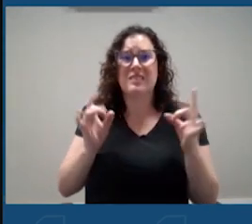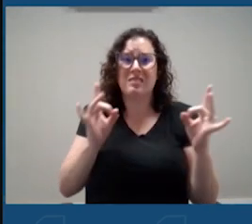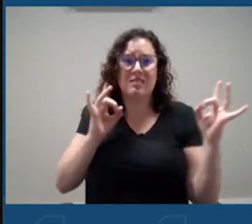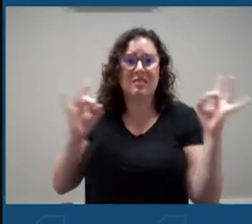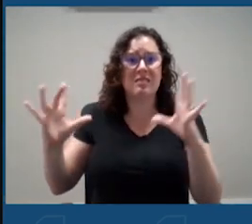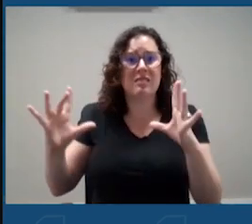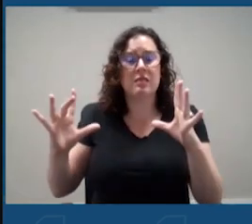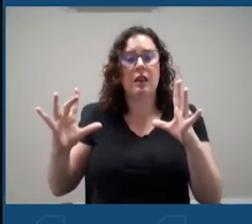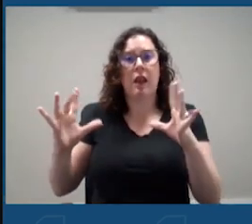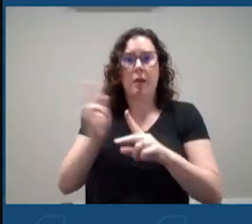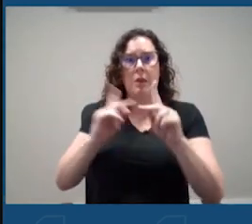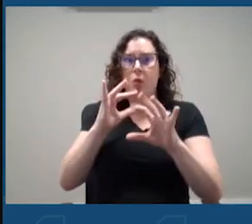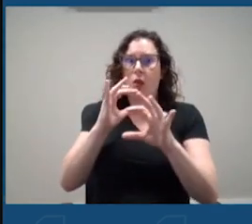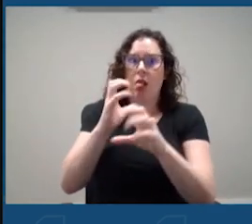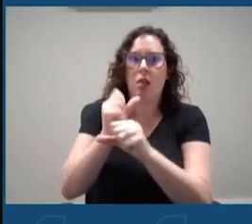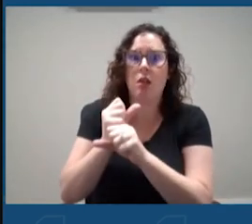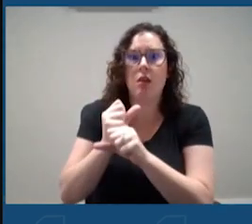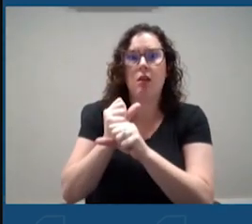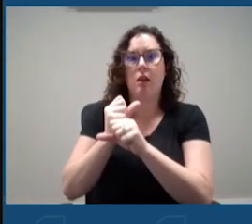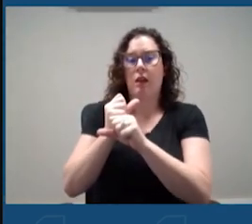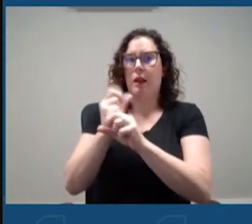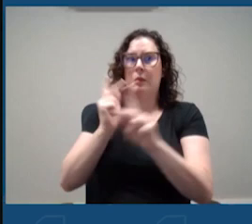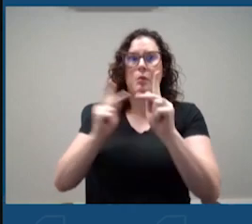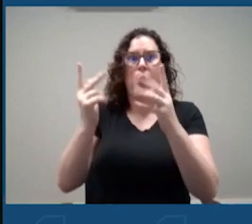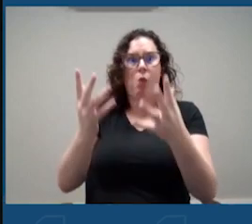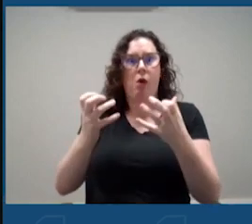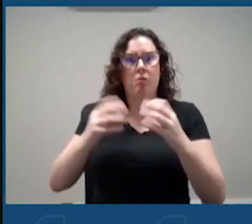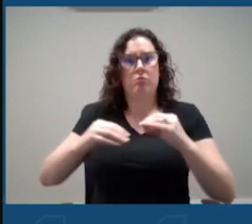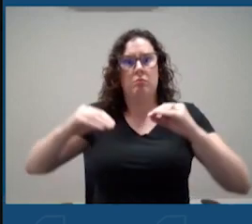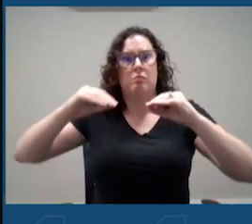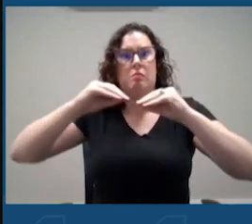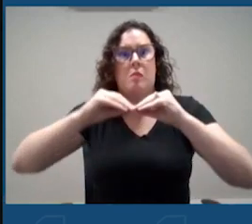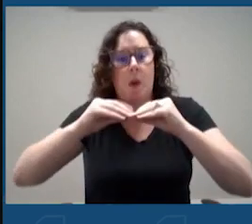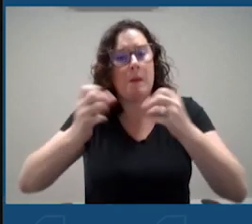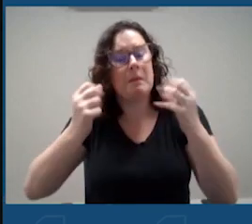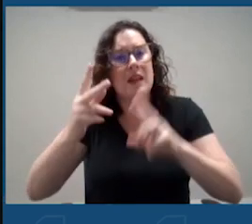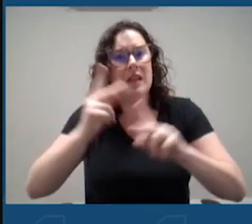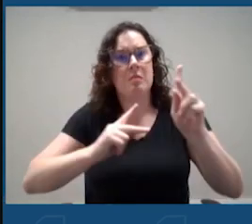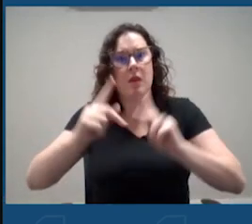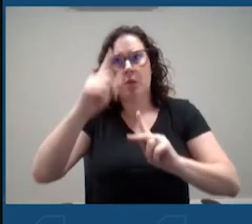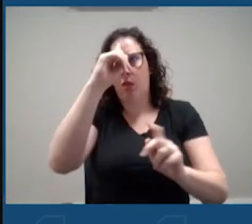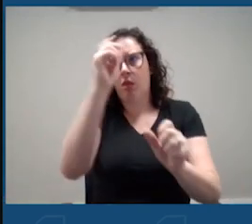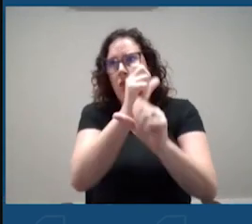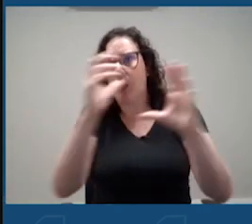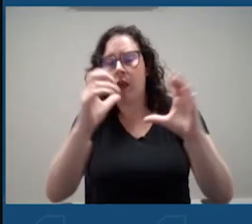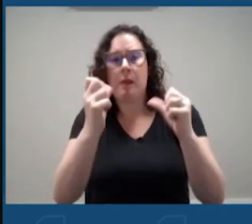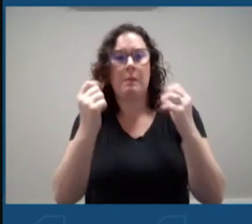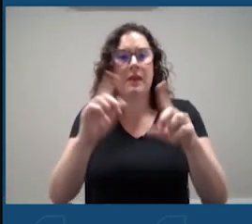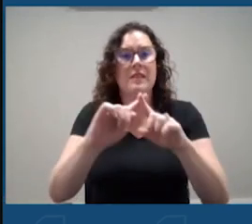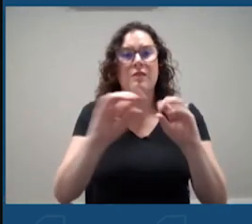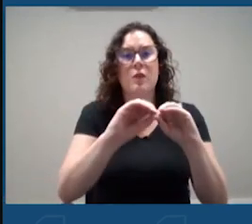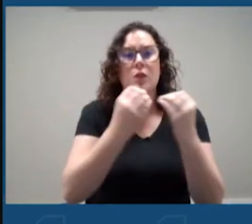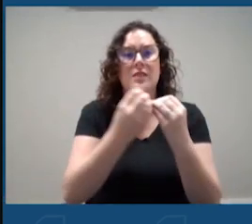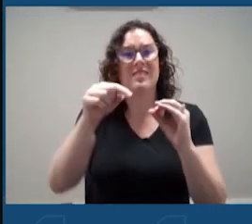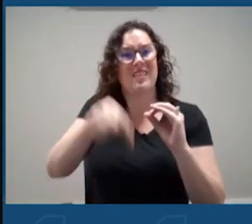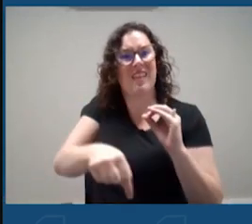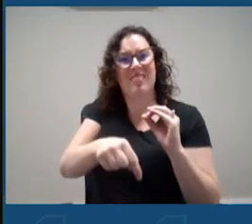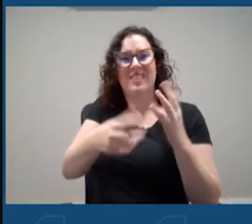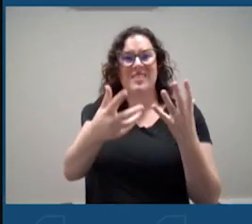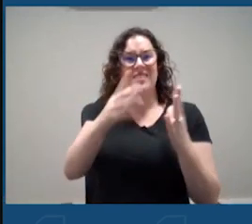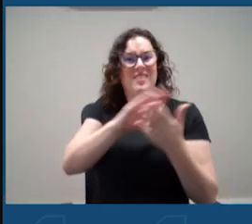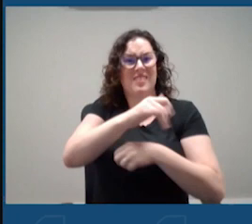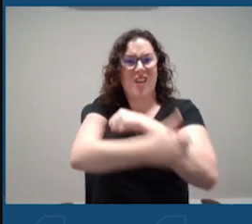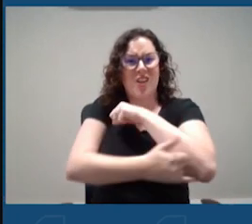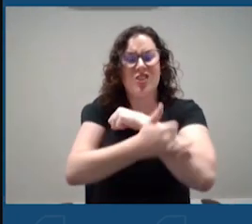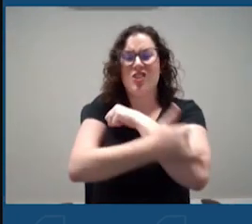captivation and its stranglehold on so many individuals and organizations in this country is just,